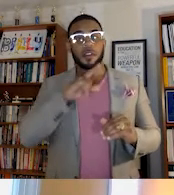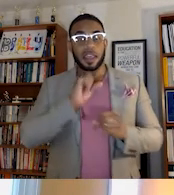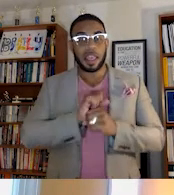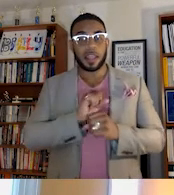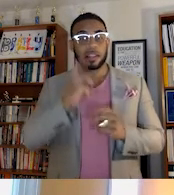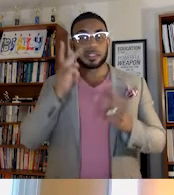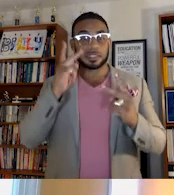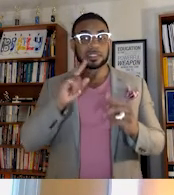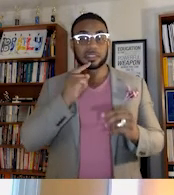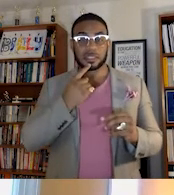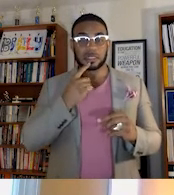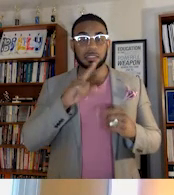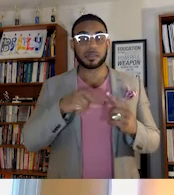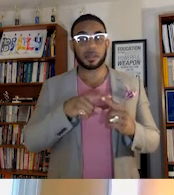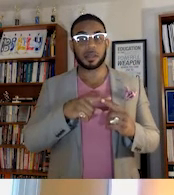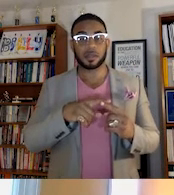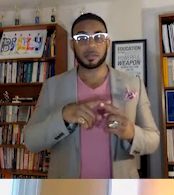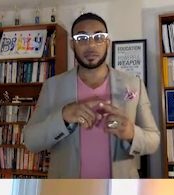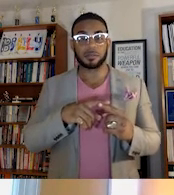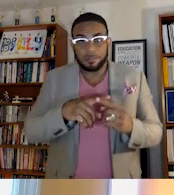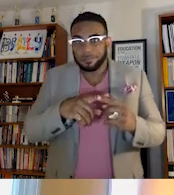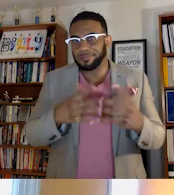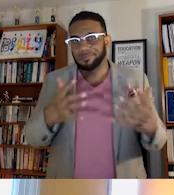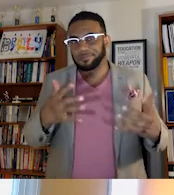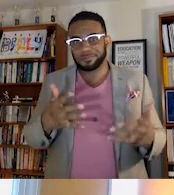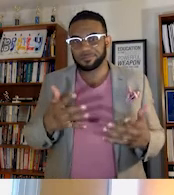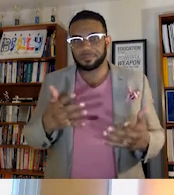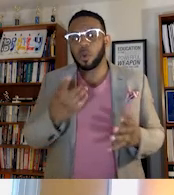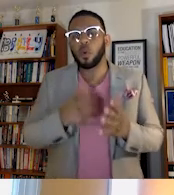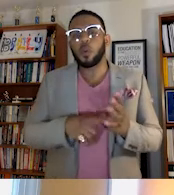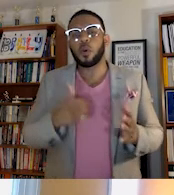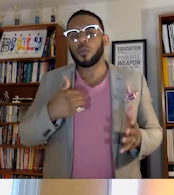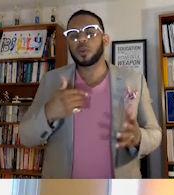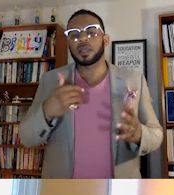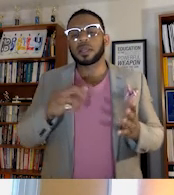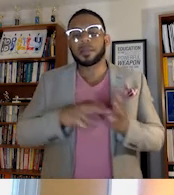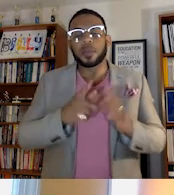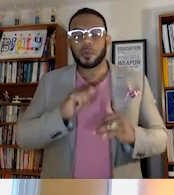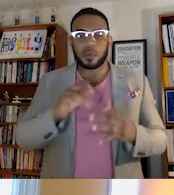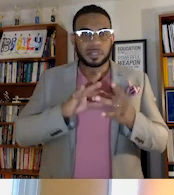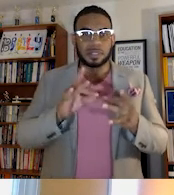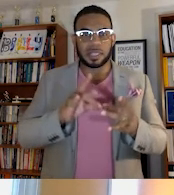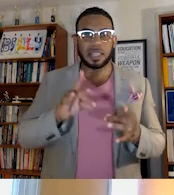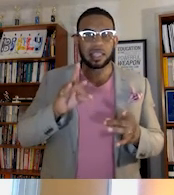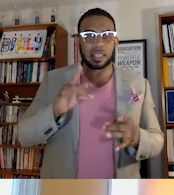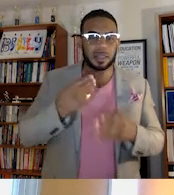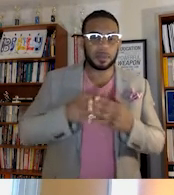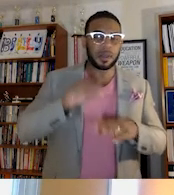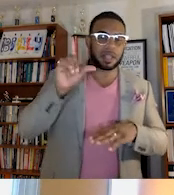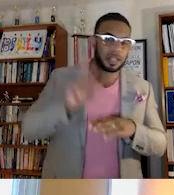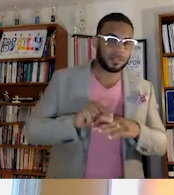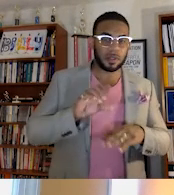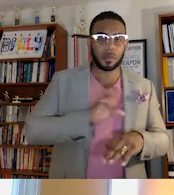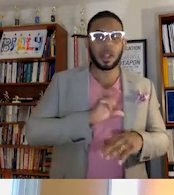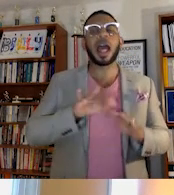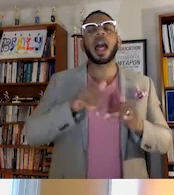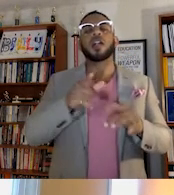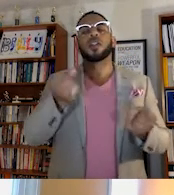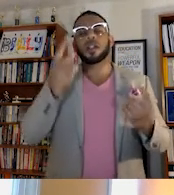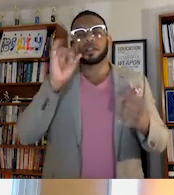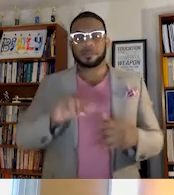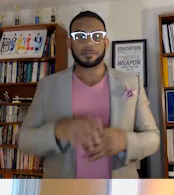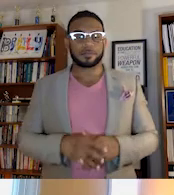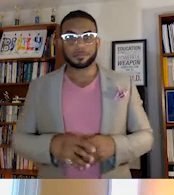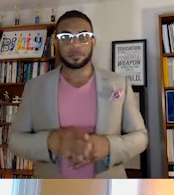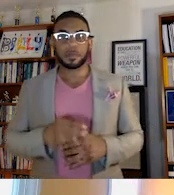actually serious about what we mean when we say defund the police? So how do you understand